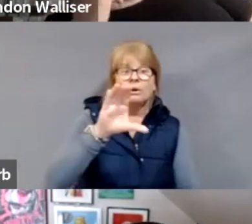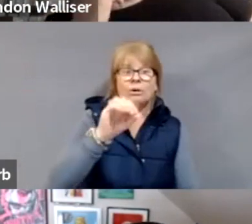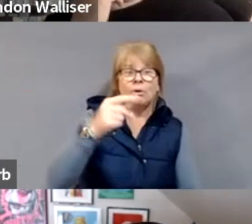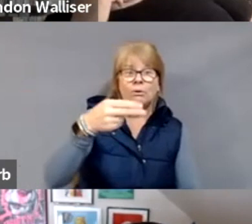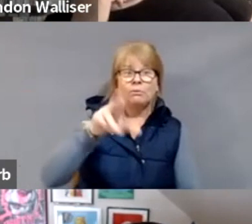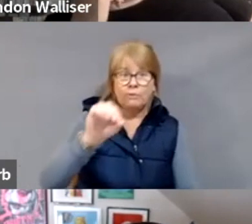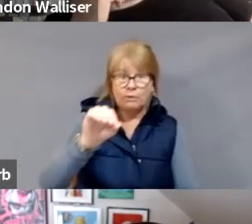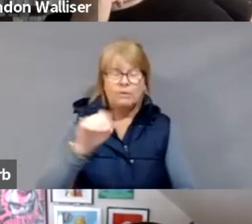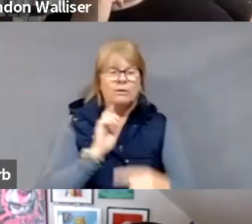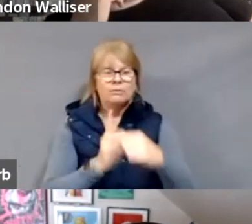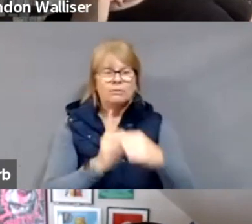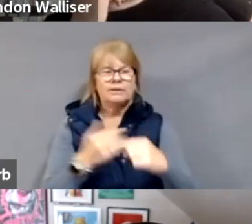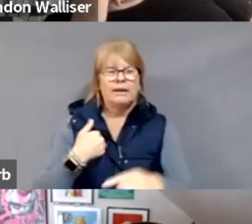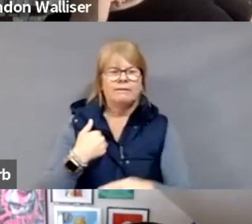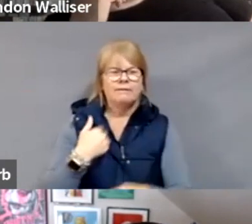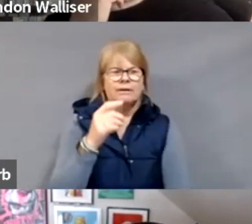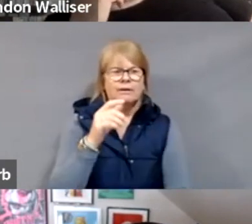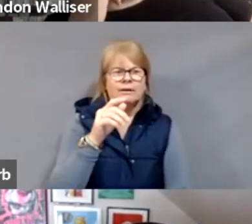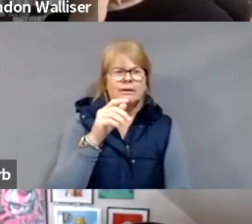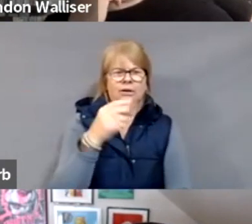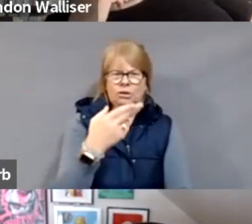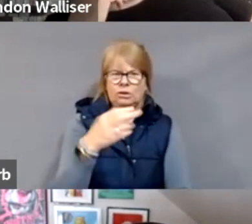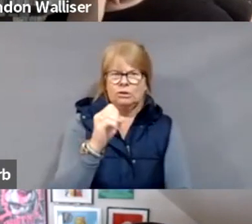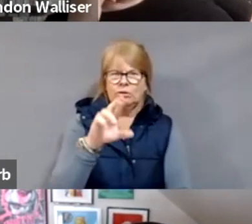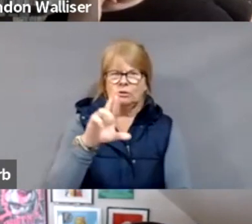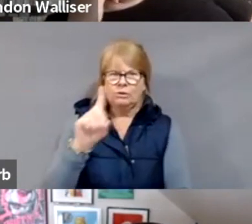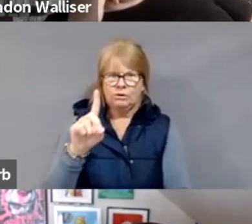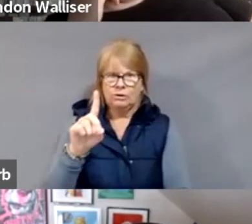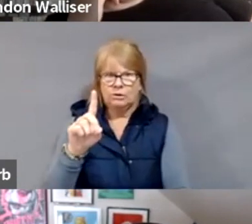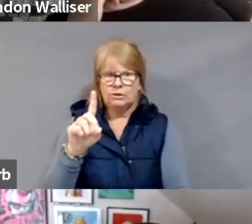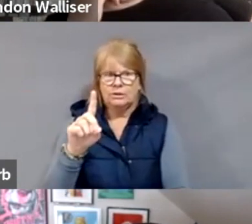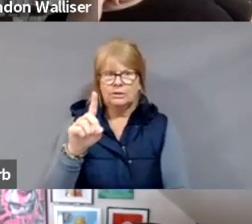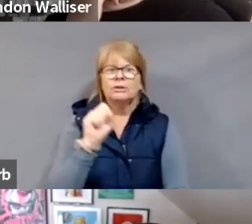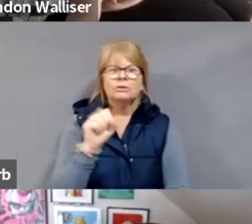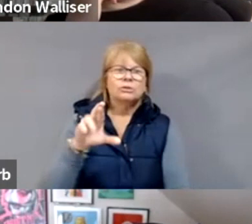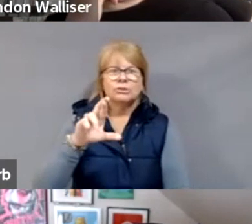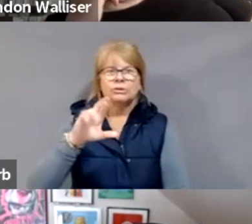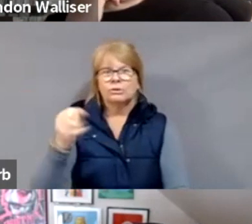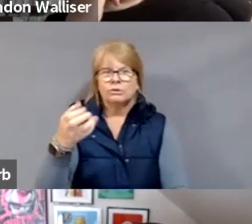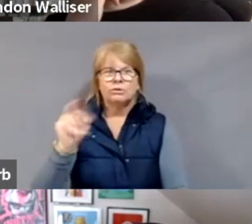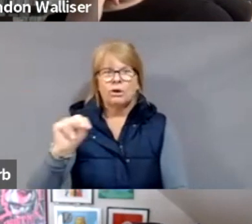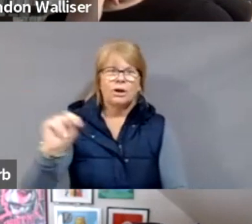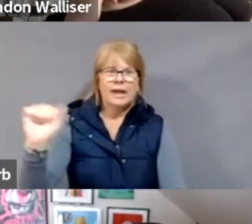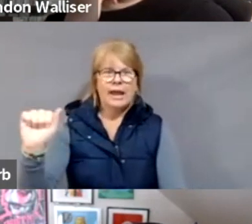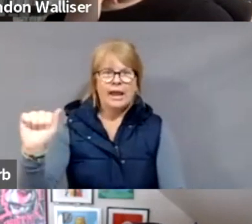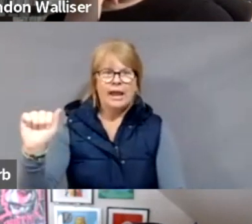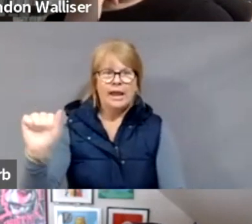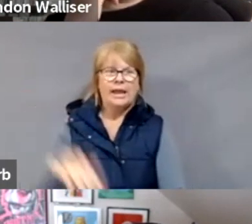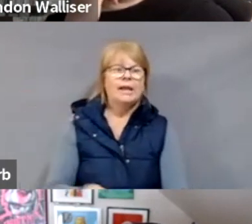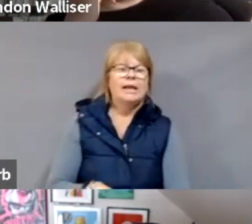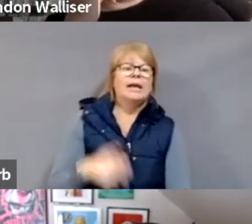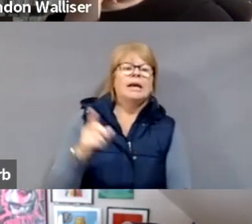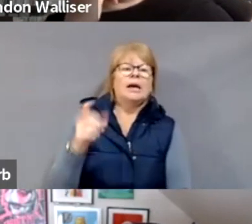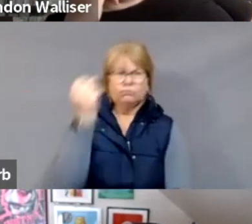got the Herd is in Persephone. Sir John A. Portrait of a Ojibwe